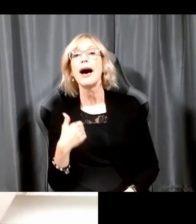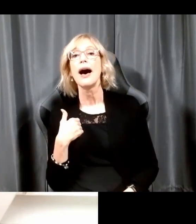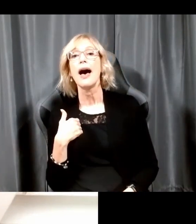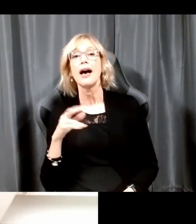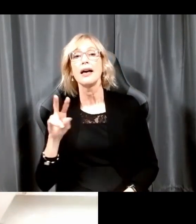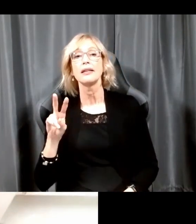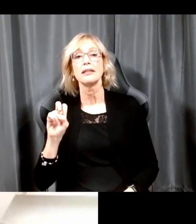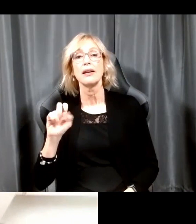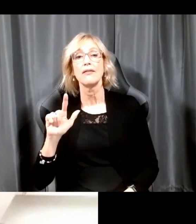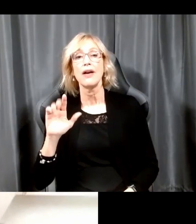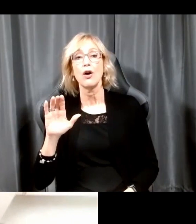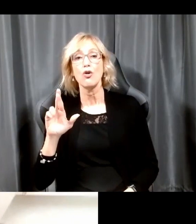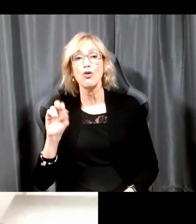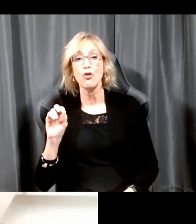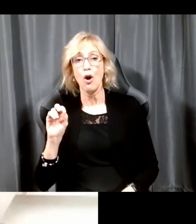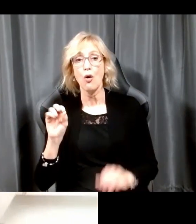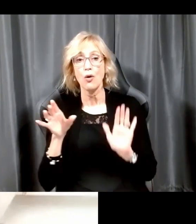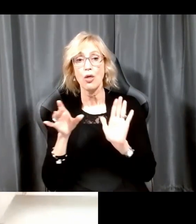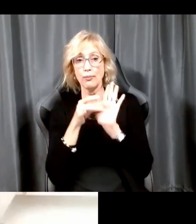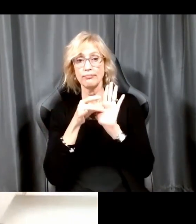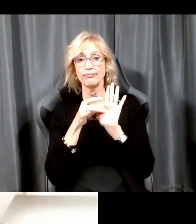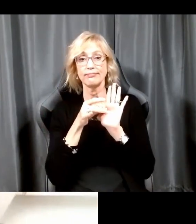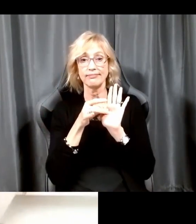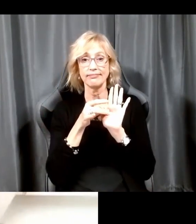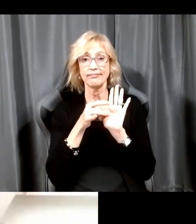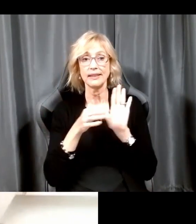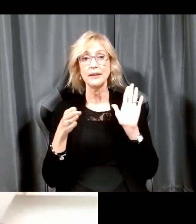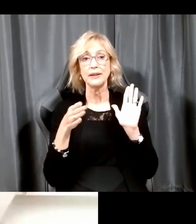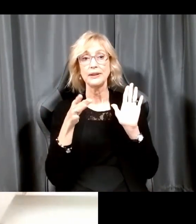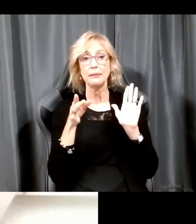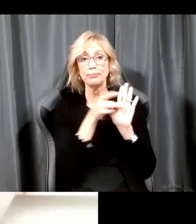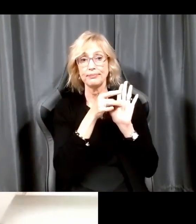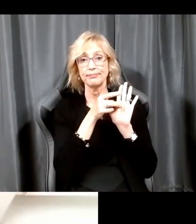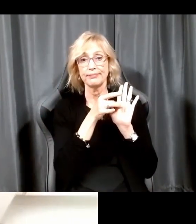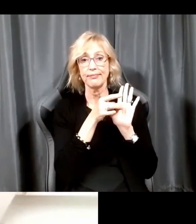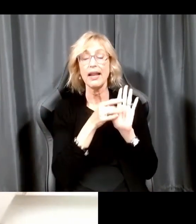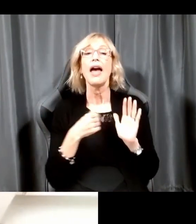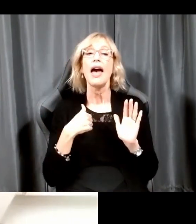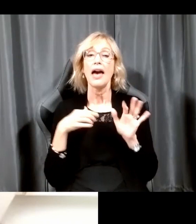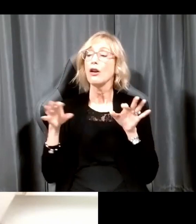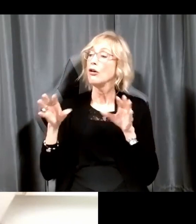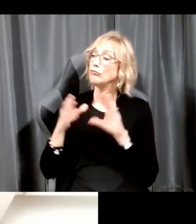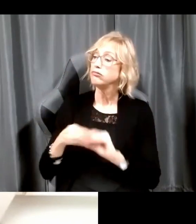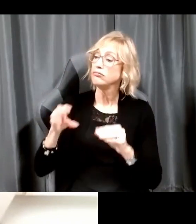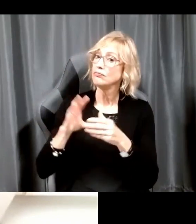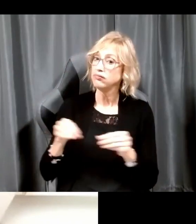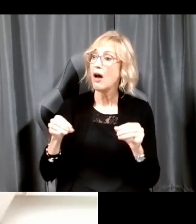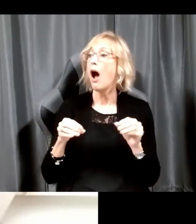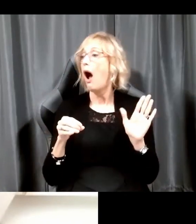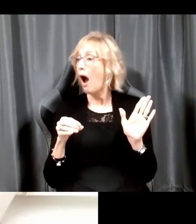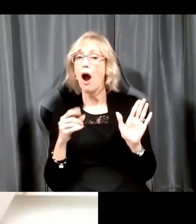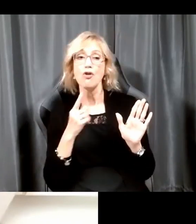Velcro in the back, or what we call hook and loop. And I can stick it on there as I'm telling the story about a